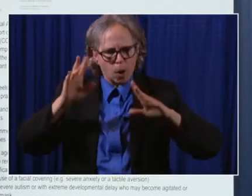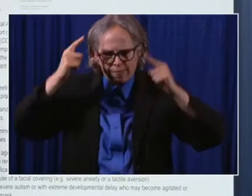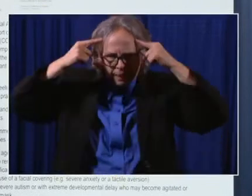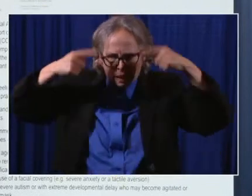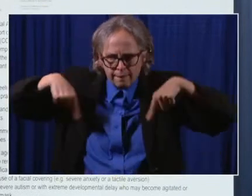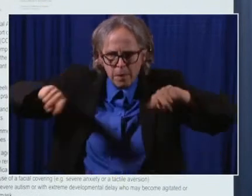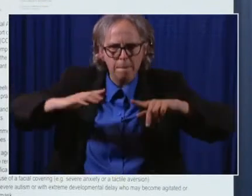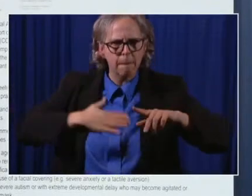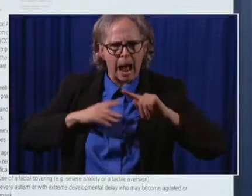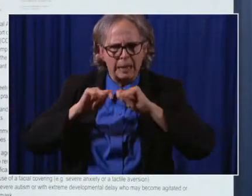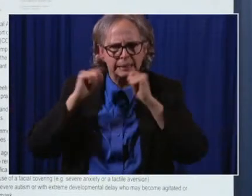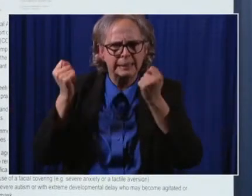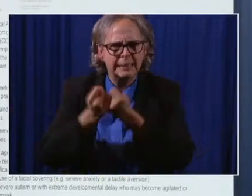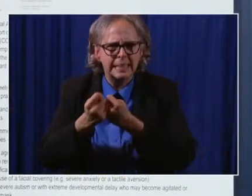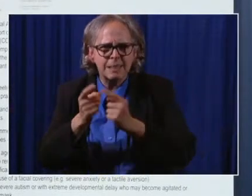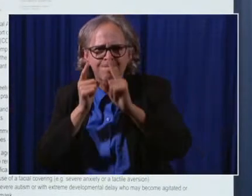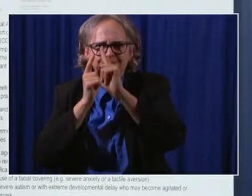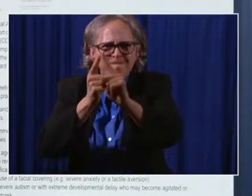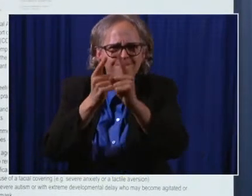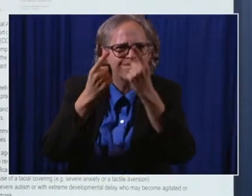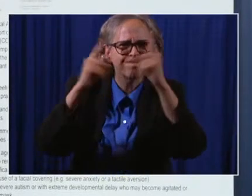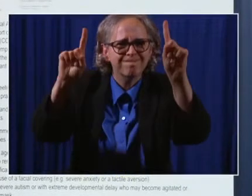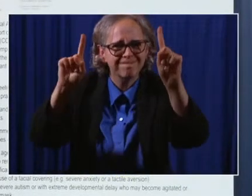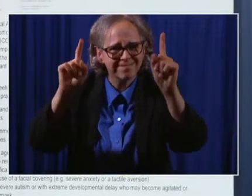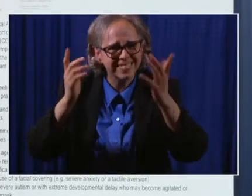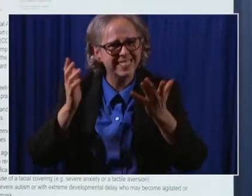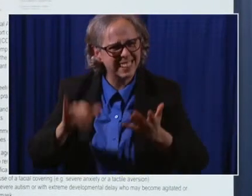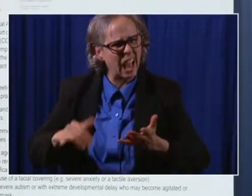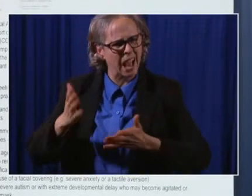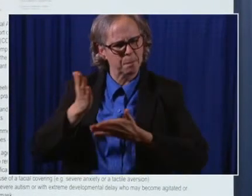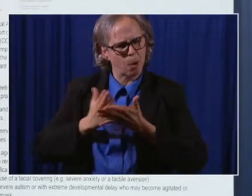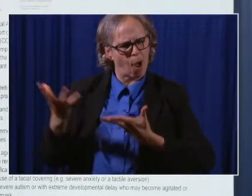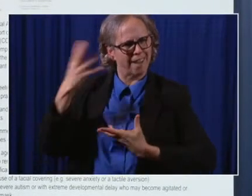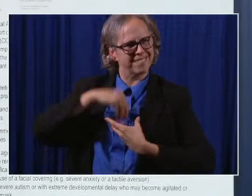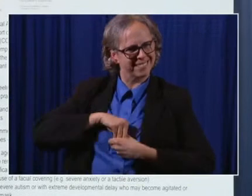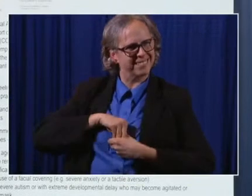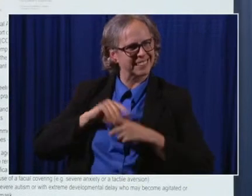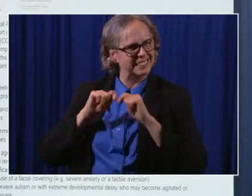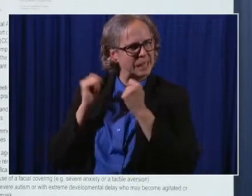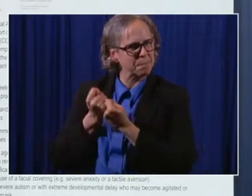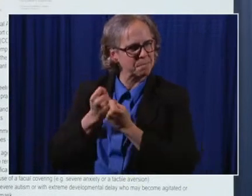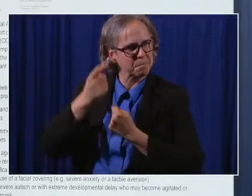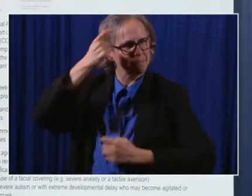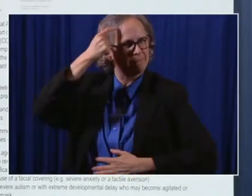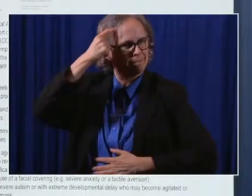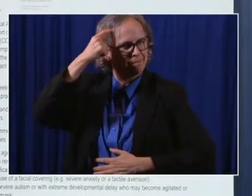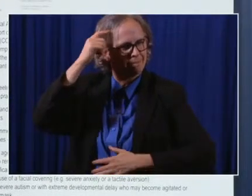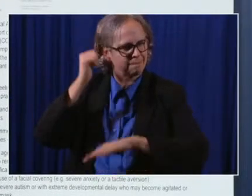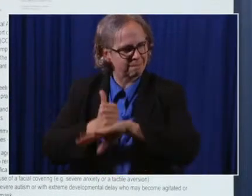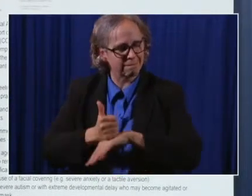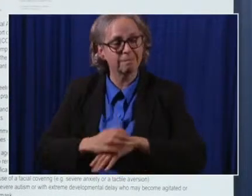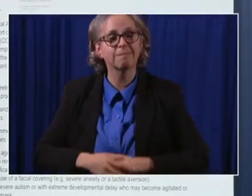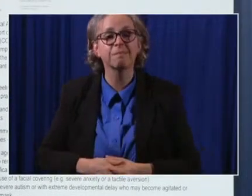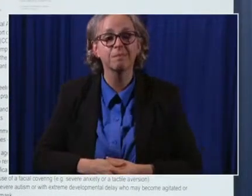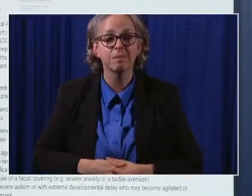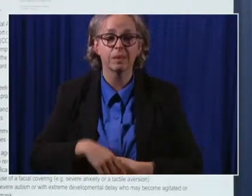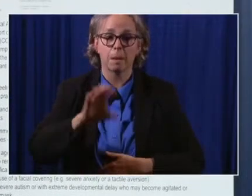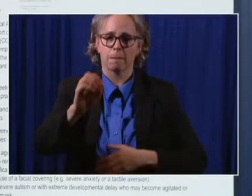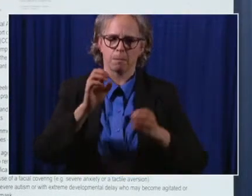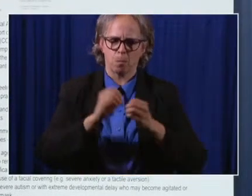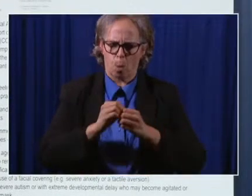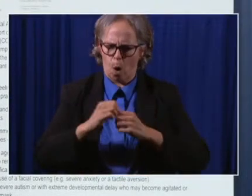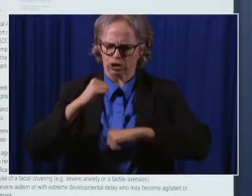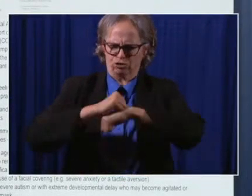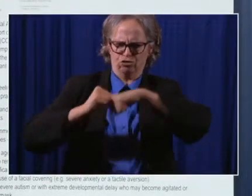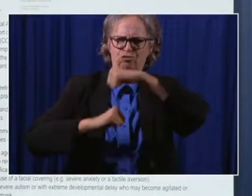team. That's a great lesson. Sports brings order and discipline to children's lives. Sometimes children who might not have